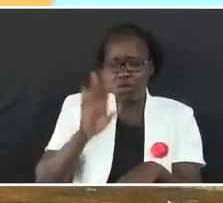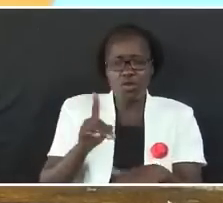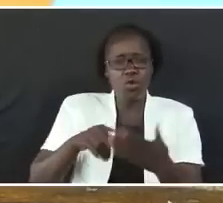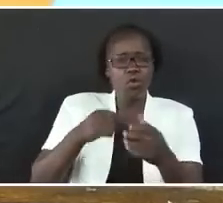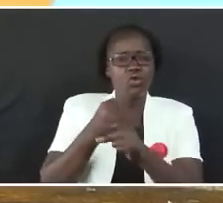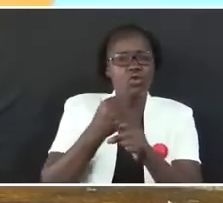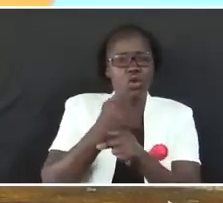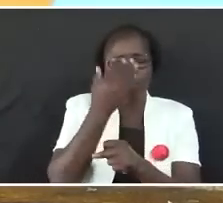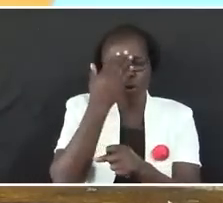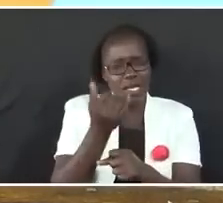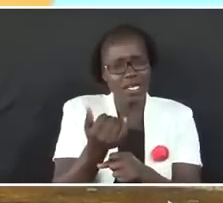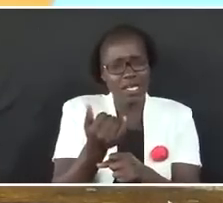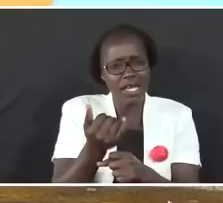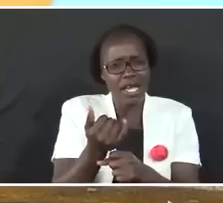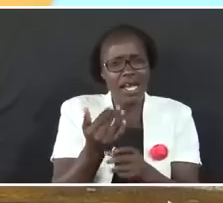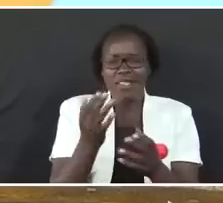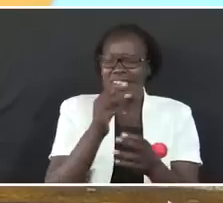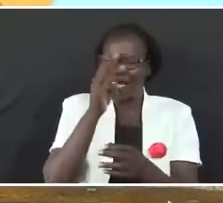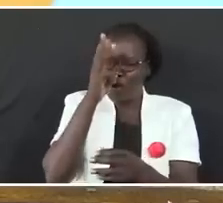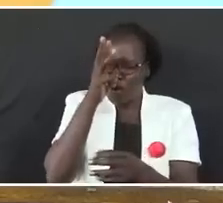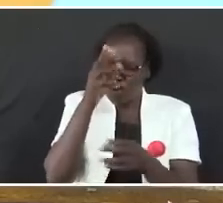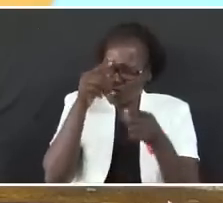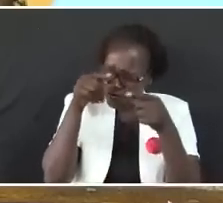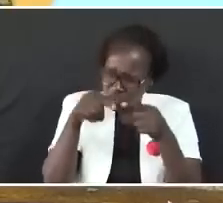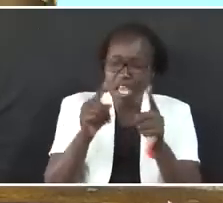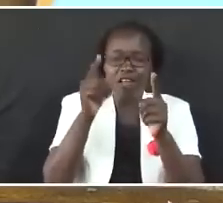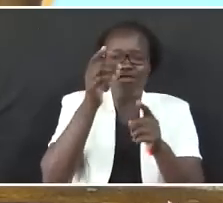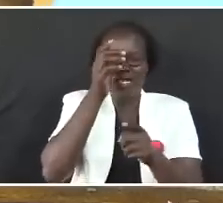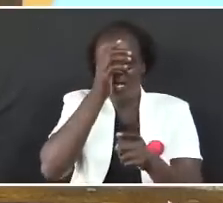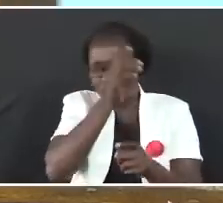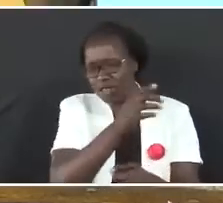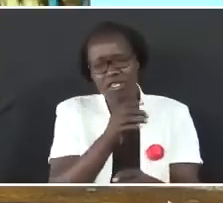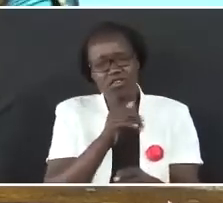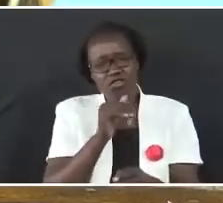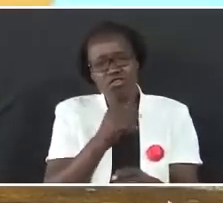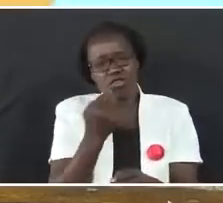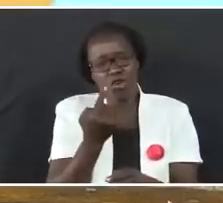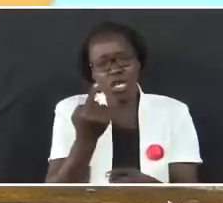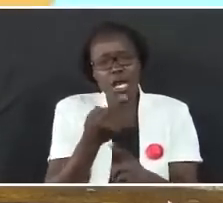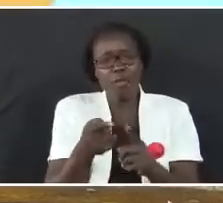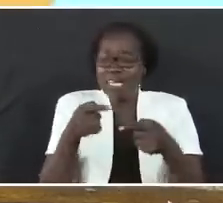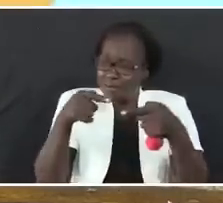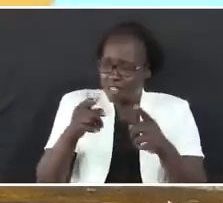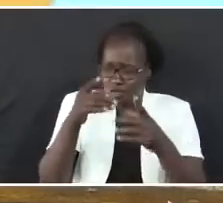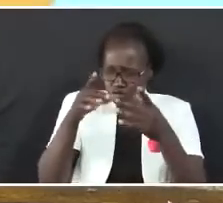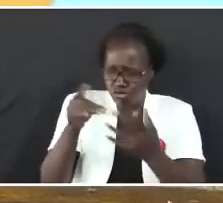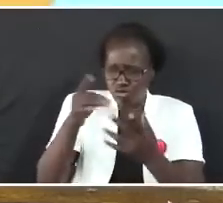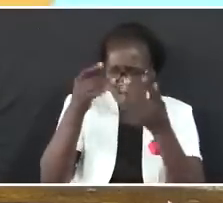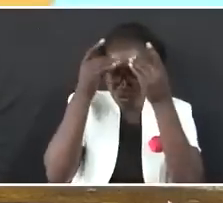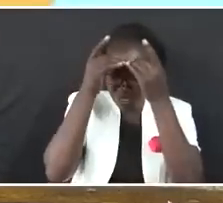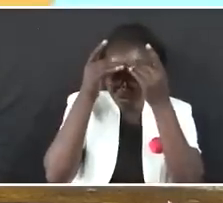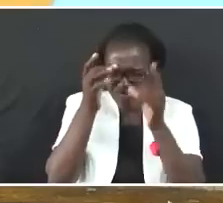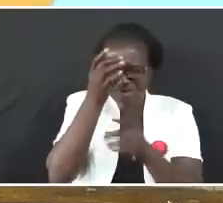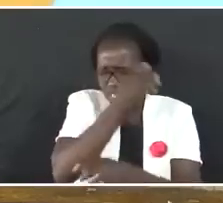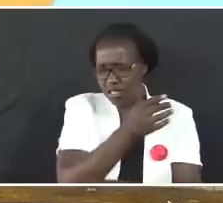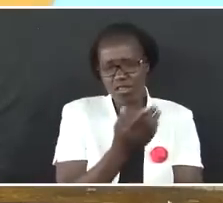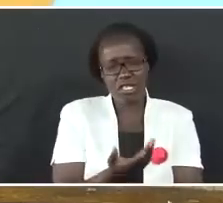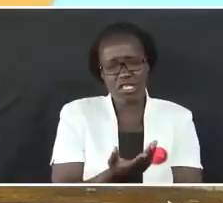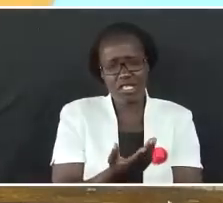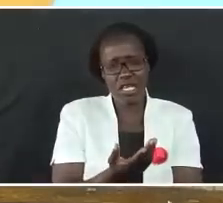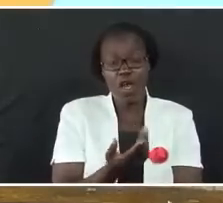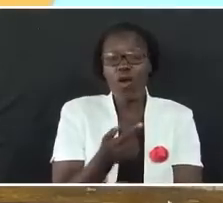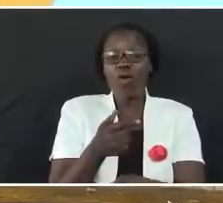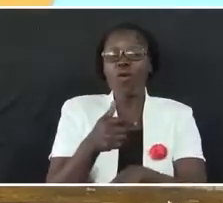do because of willful ignorance. Not just ignorance, it is willful ignorance